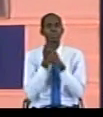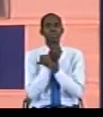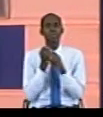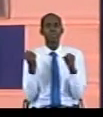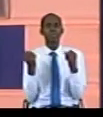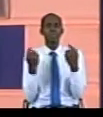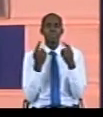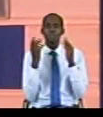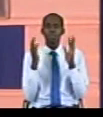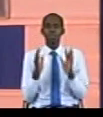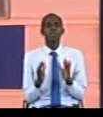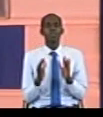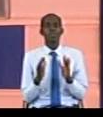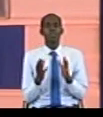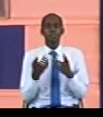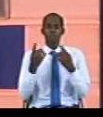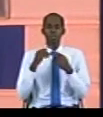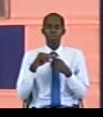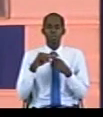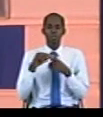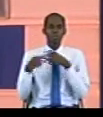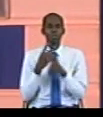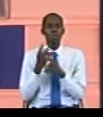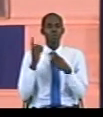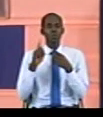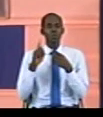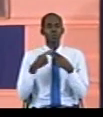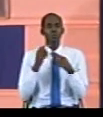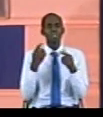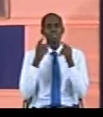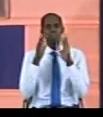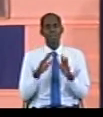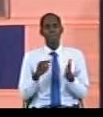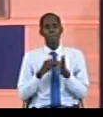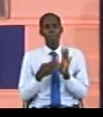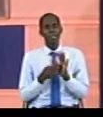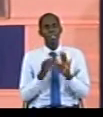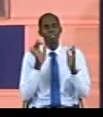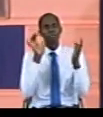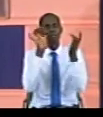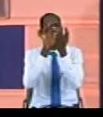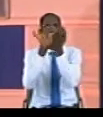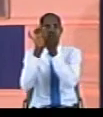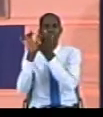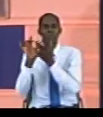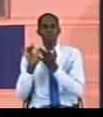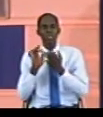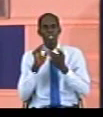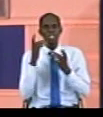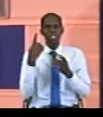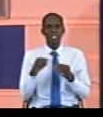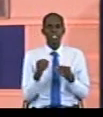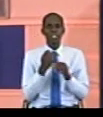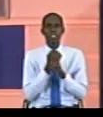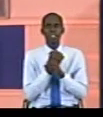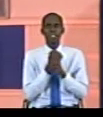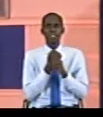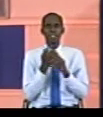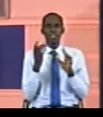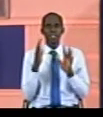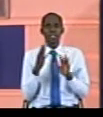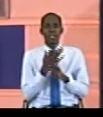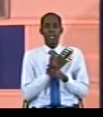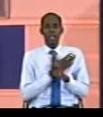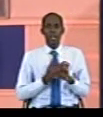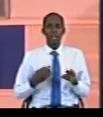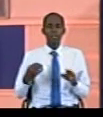To save us sinners. That means reaching out to the sinner, preaching the word of God to them, calling them to repentance, and